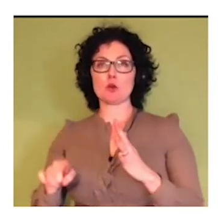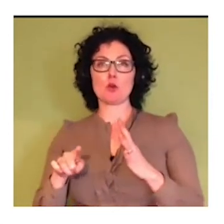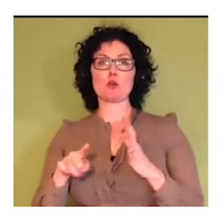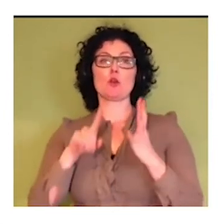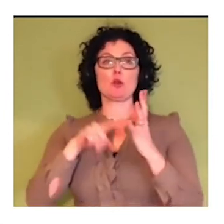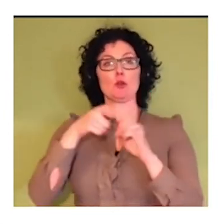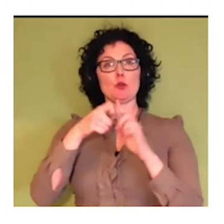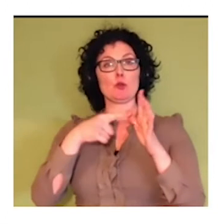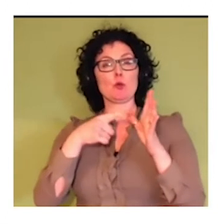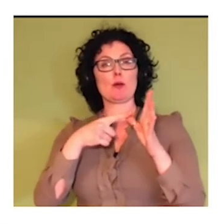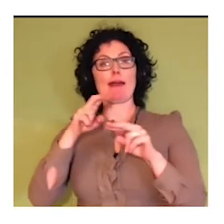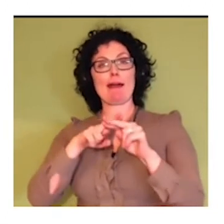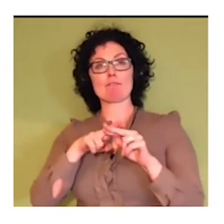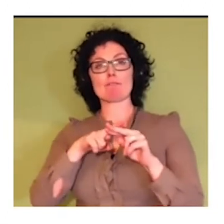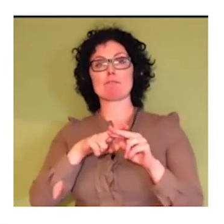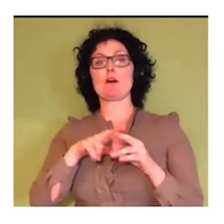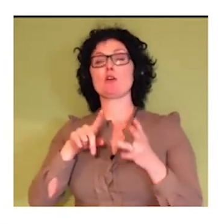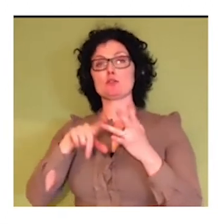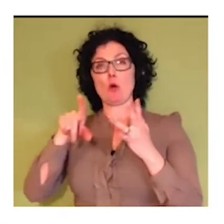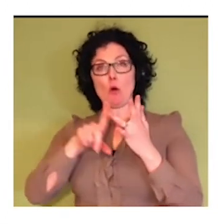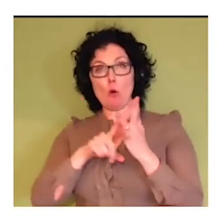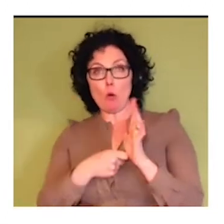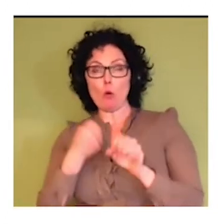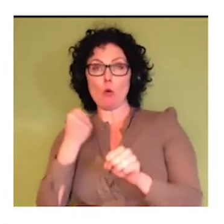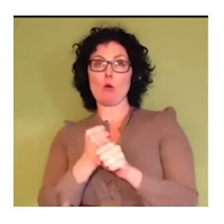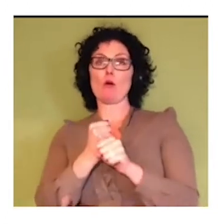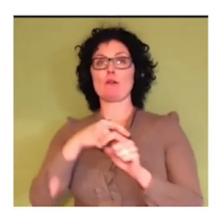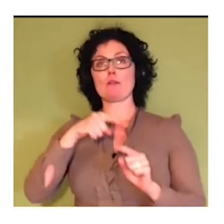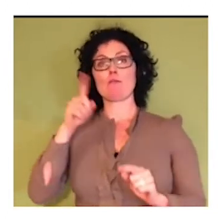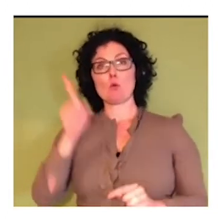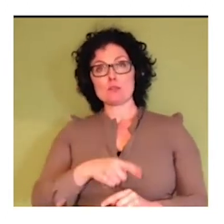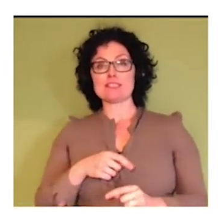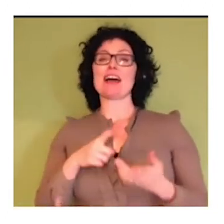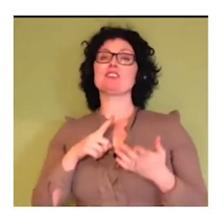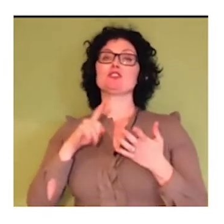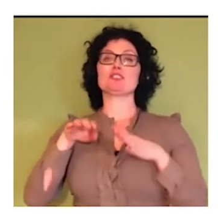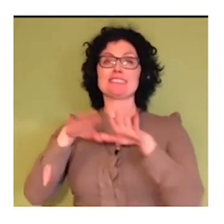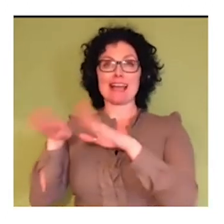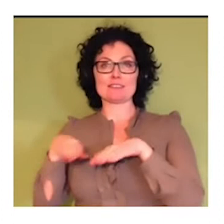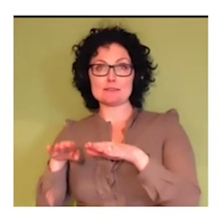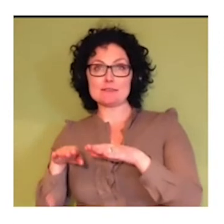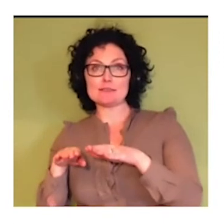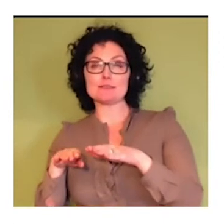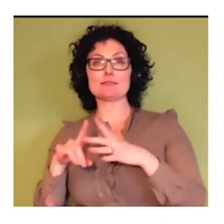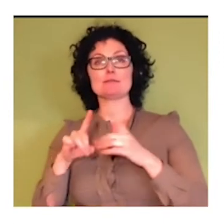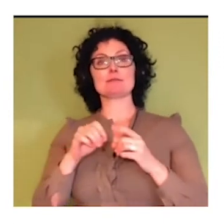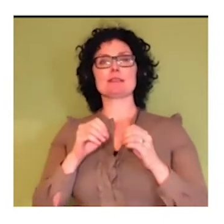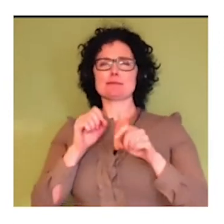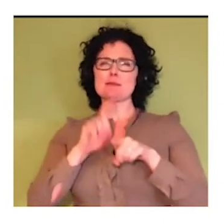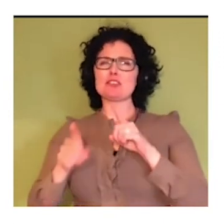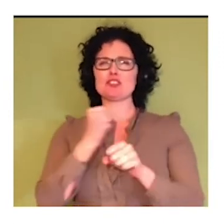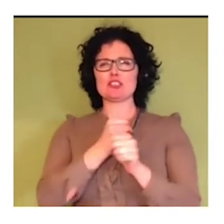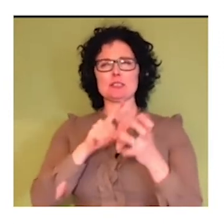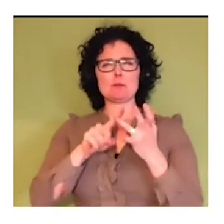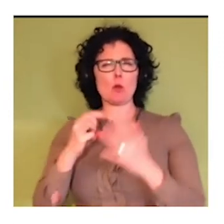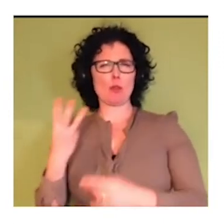www.ukaaf.org/standards. Particularly G003, creating clear and large print documents from 2019.